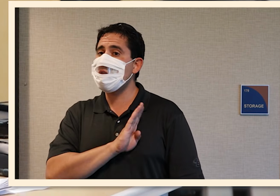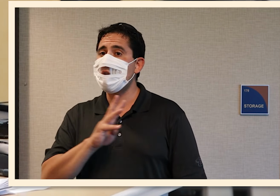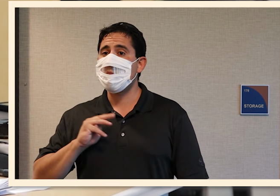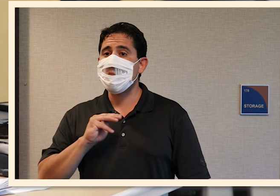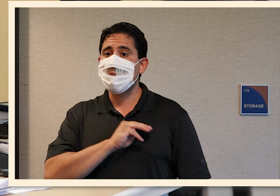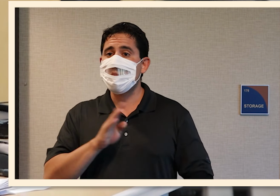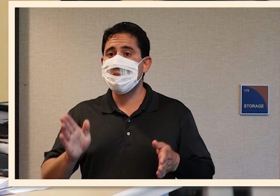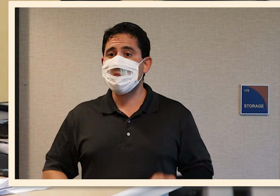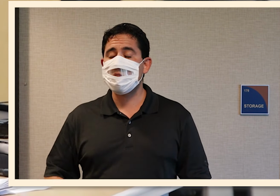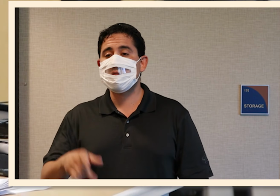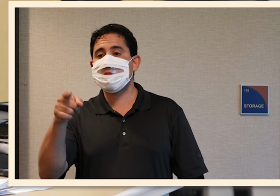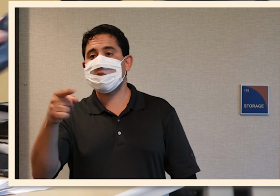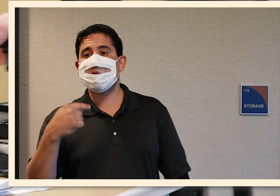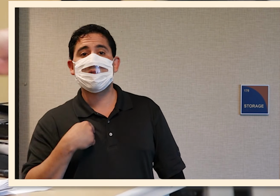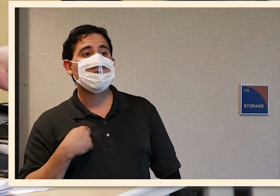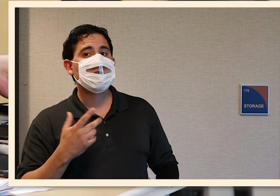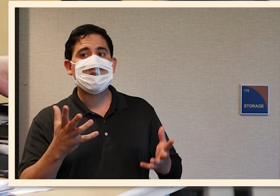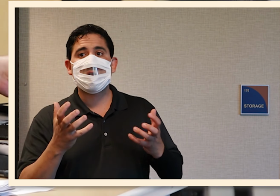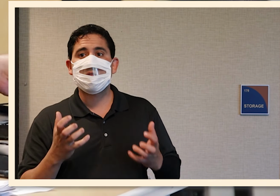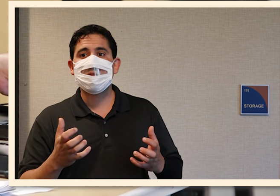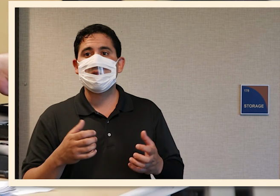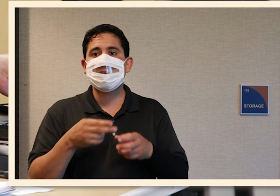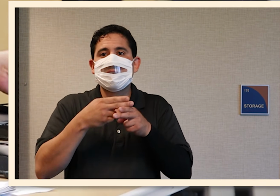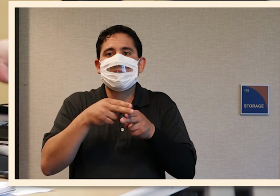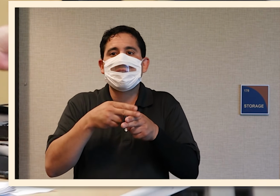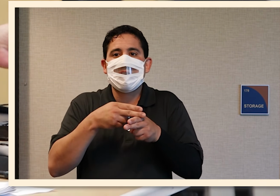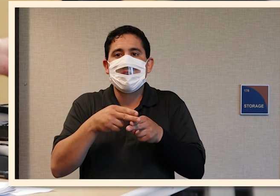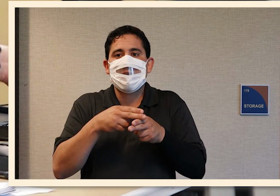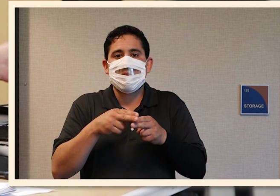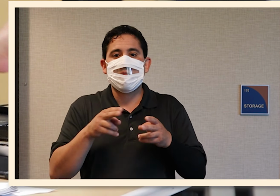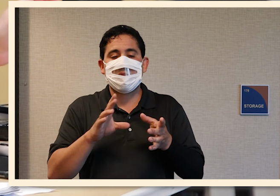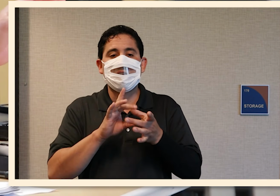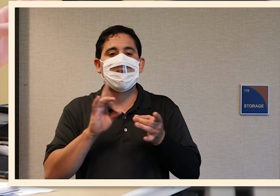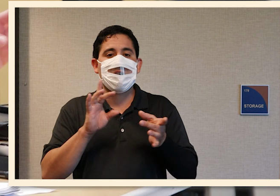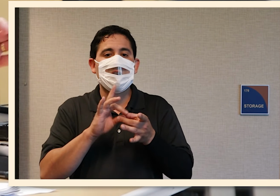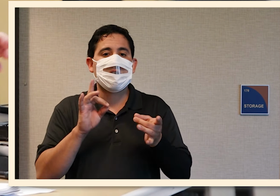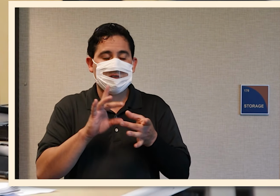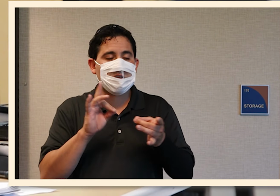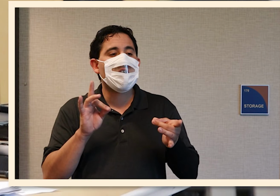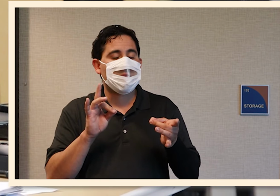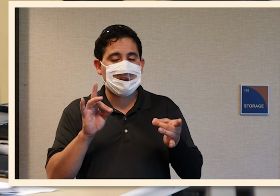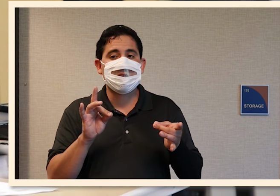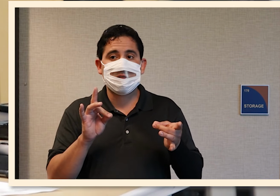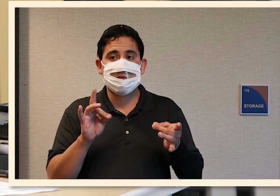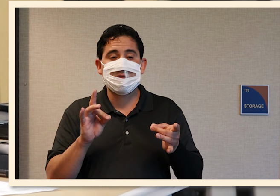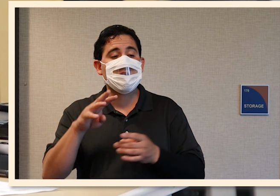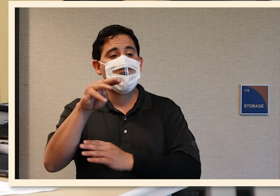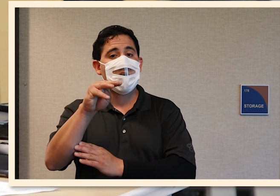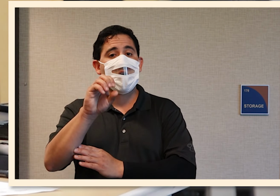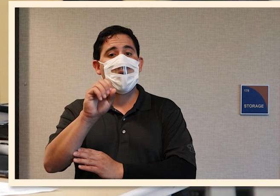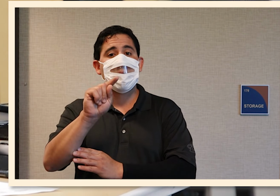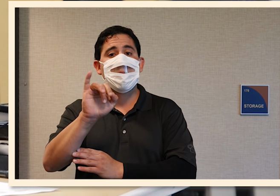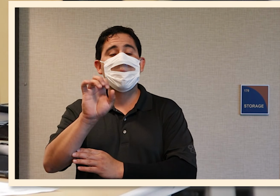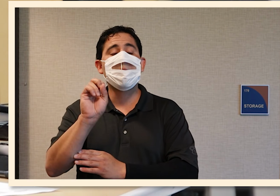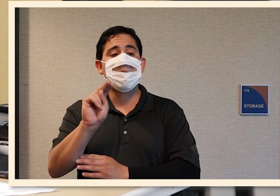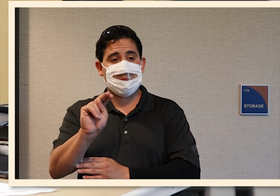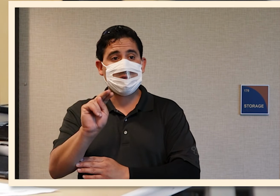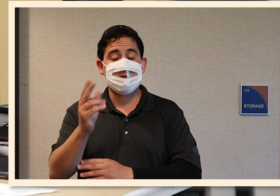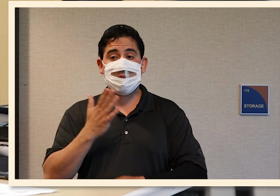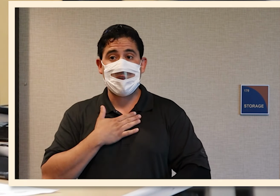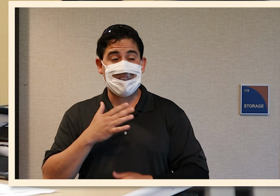I'd like to make a brief comment and then make a motion. My comment is